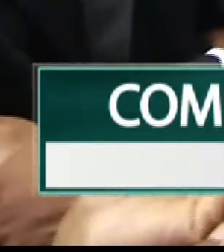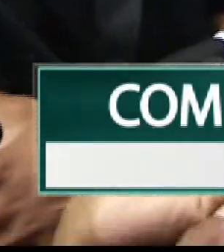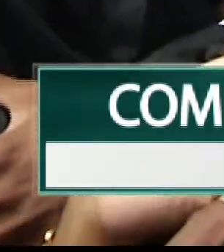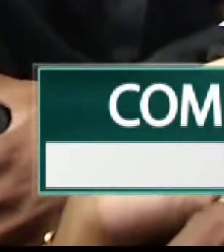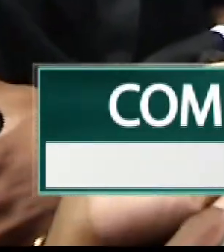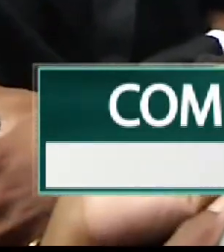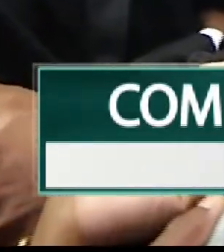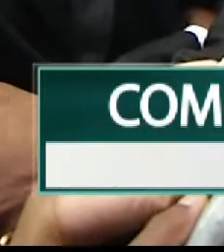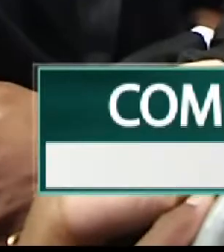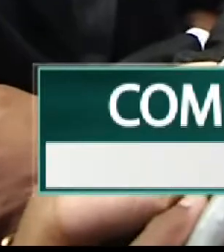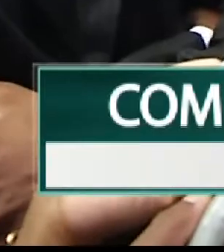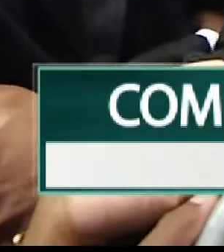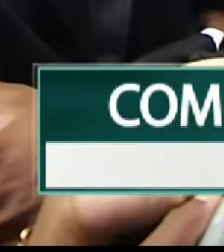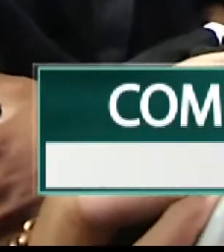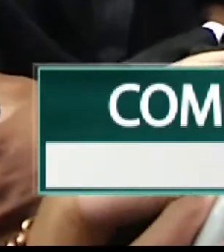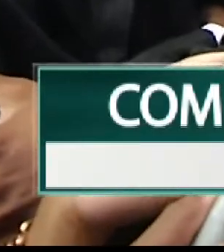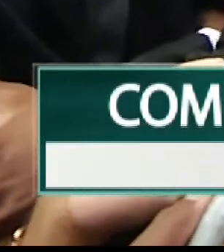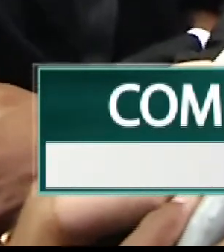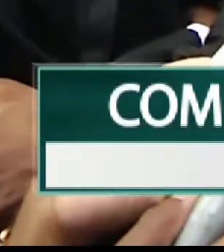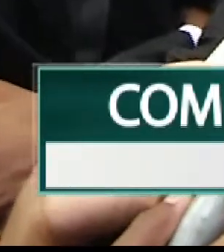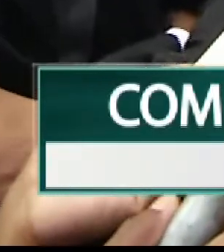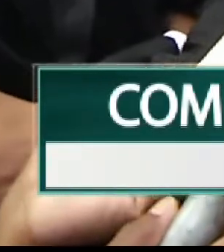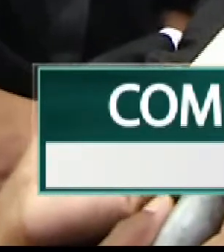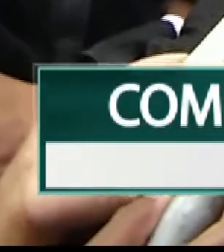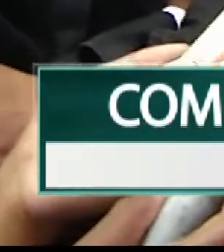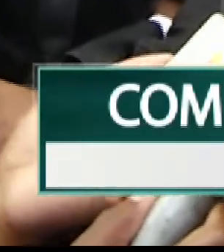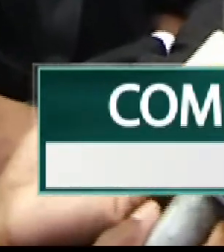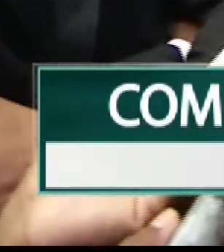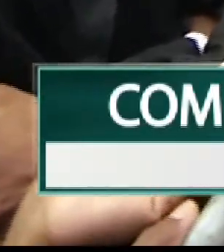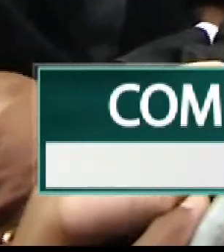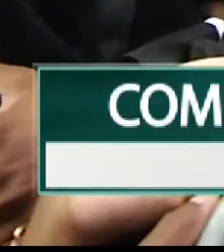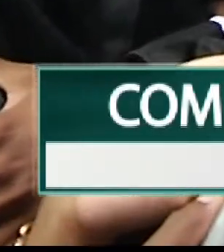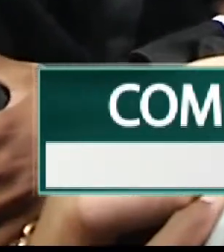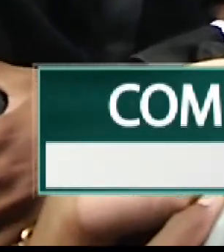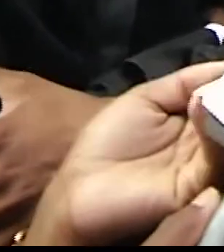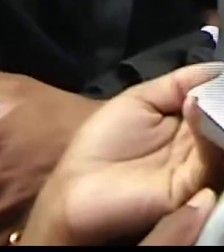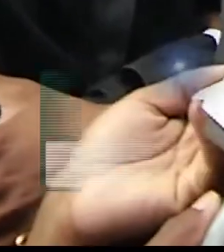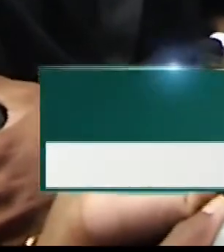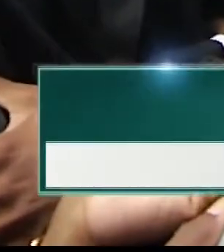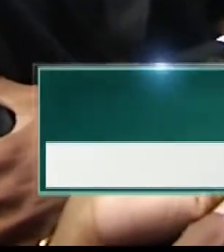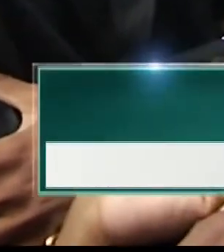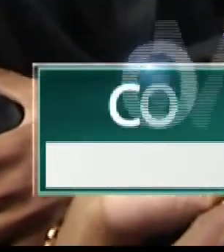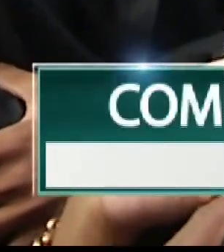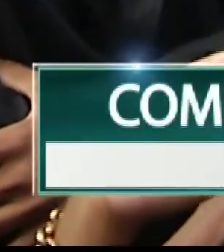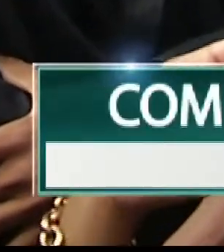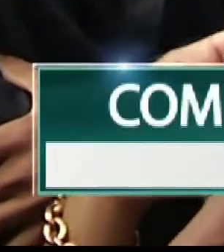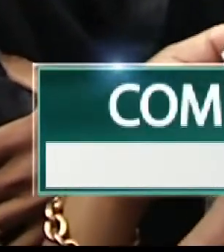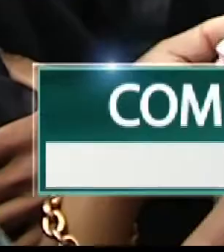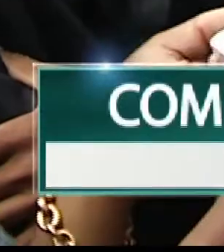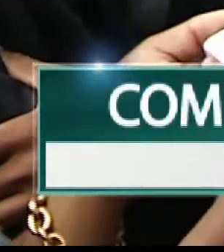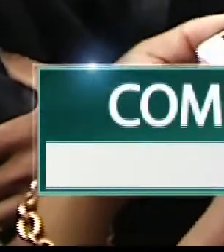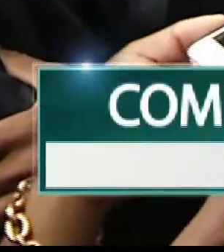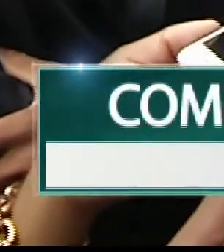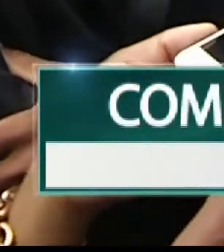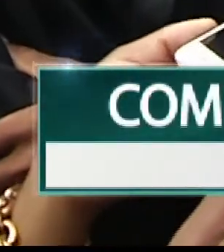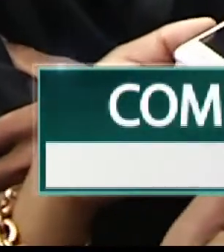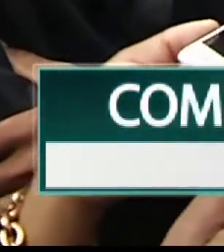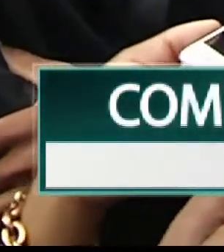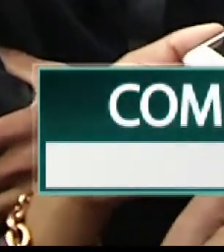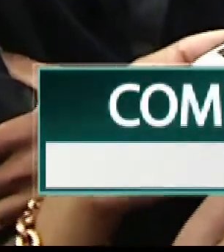And also coming up tonight is the Monroe Mitchell row simmering down. Find out coming up. You're watching The Bahamas